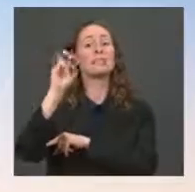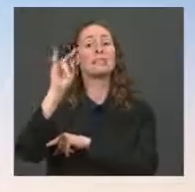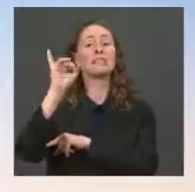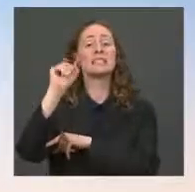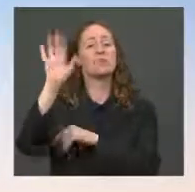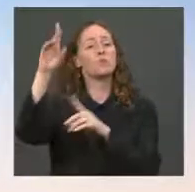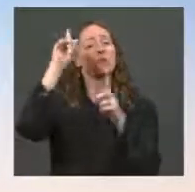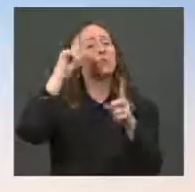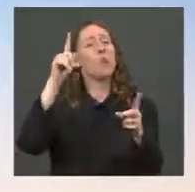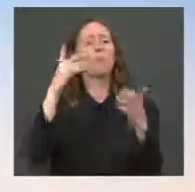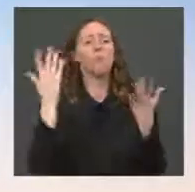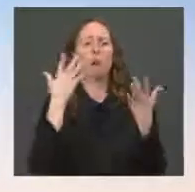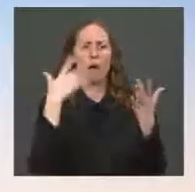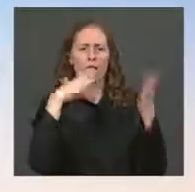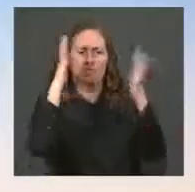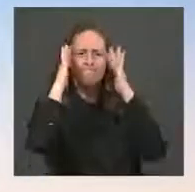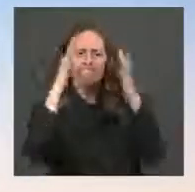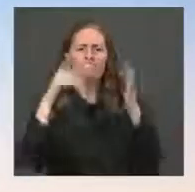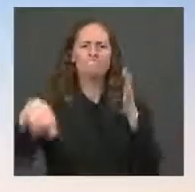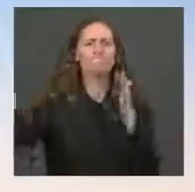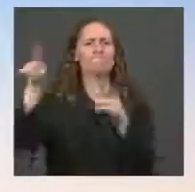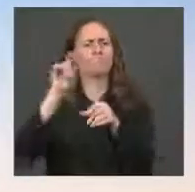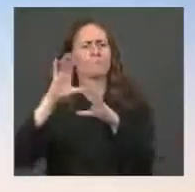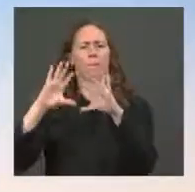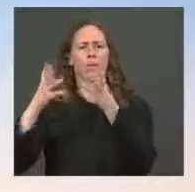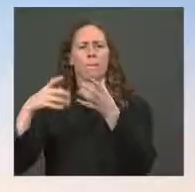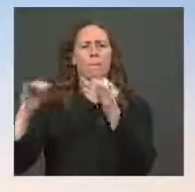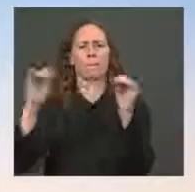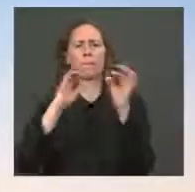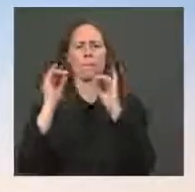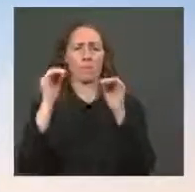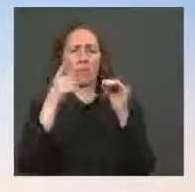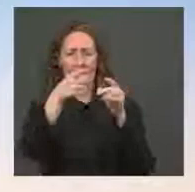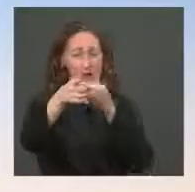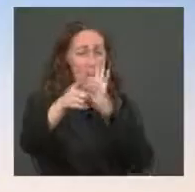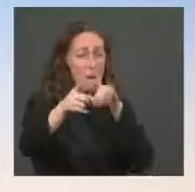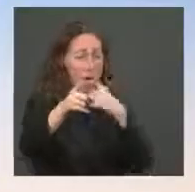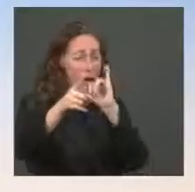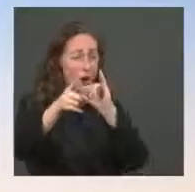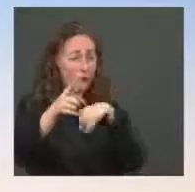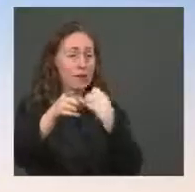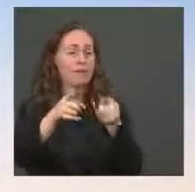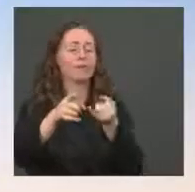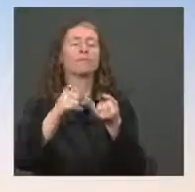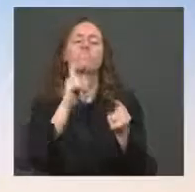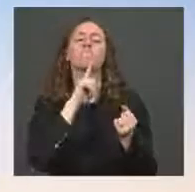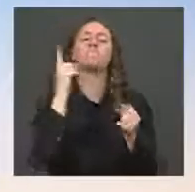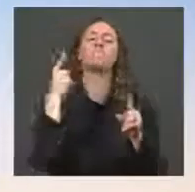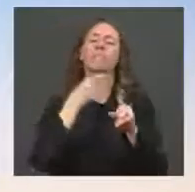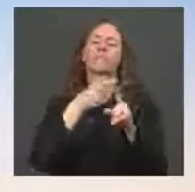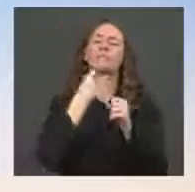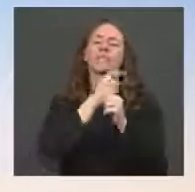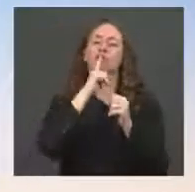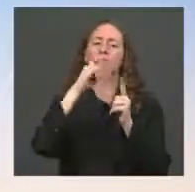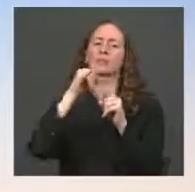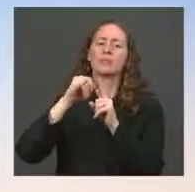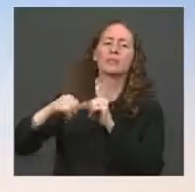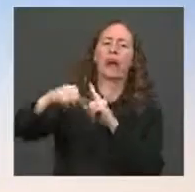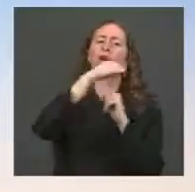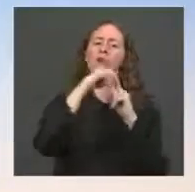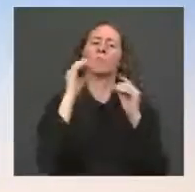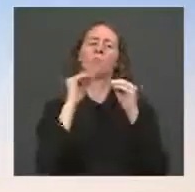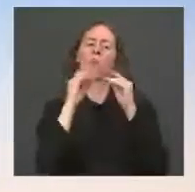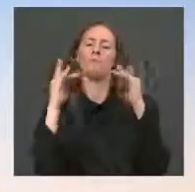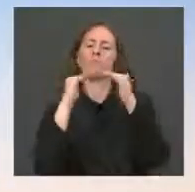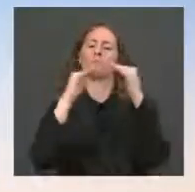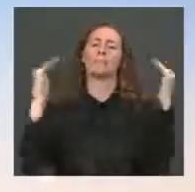groups, which is different from the domestic question. This is about the international component, to create consistent, equitable approaches that